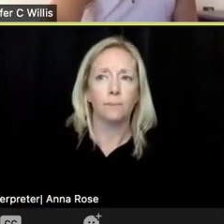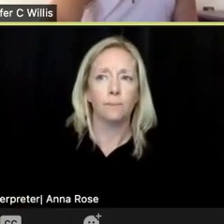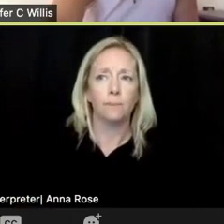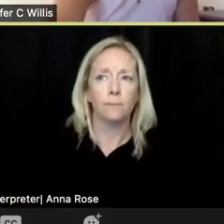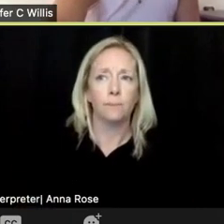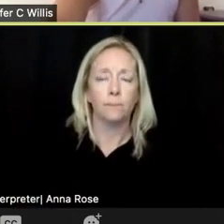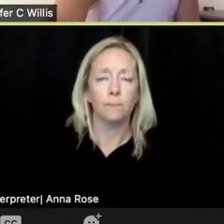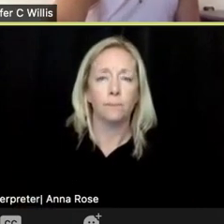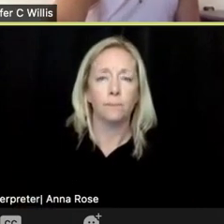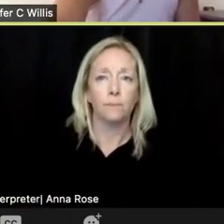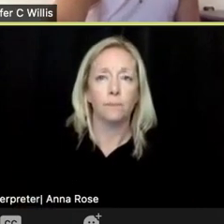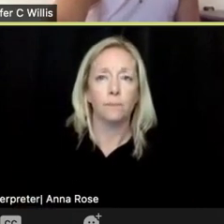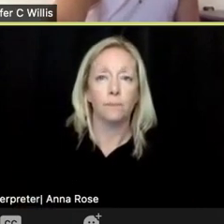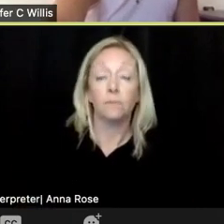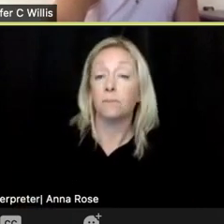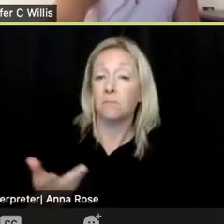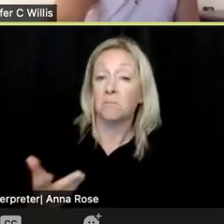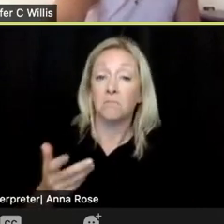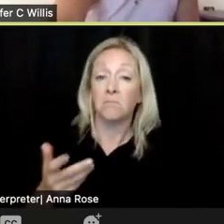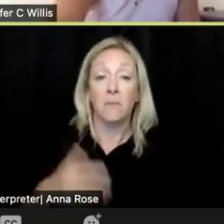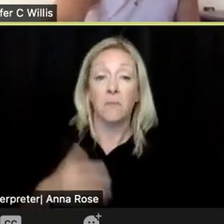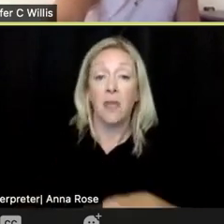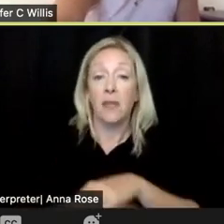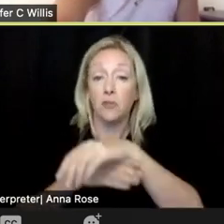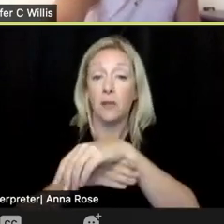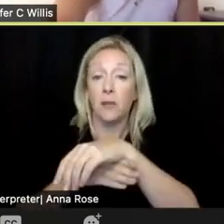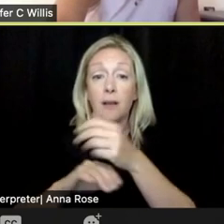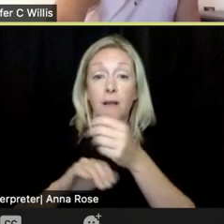And also, how could hand under hand support visually guided